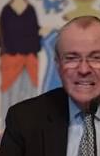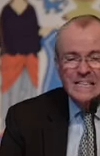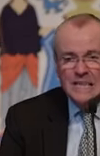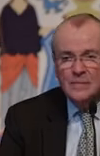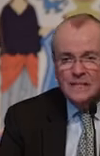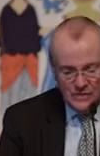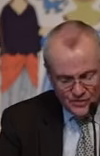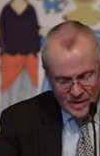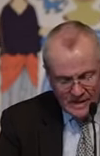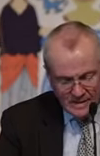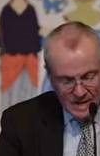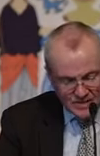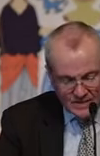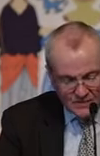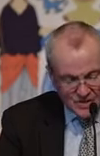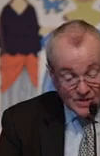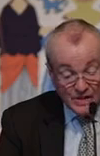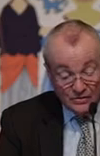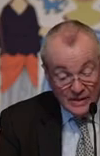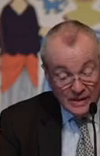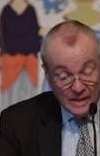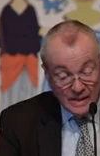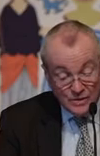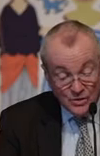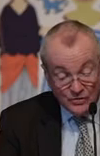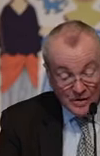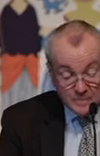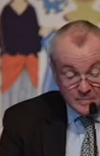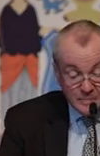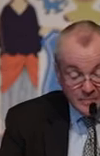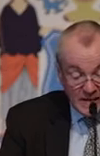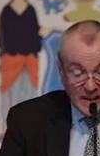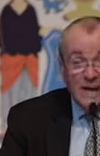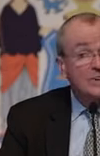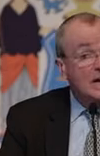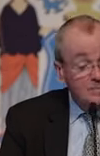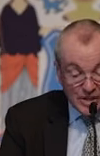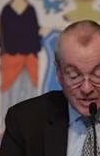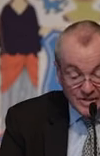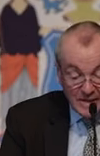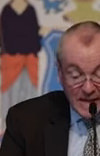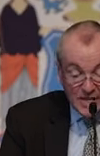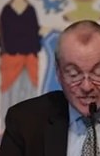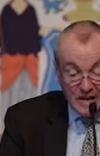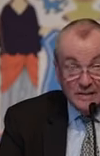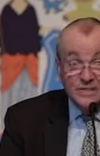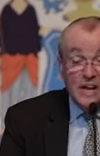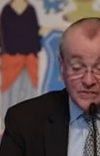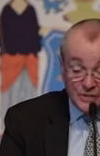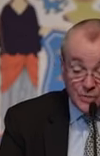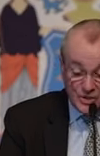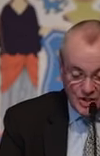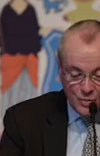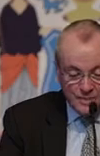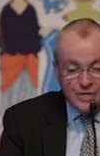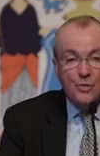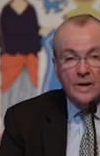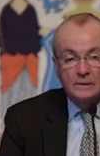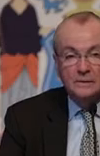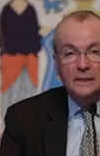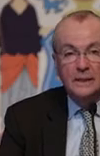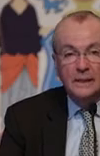currently 73 testing facilities in New Jersey. As I have mentioned, a solid testing regime will